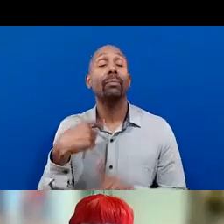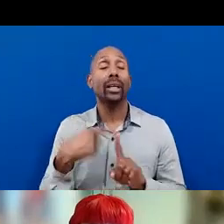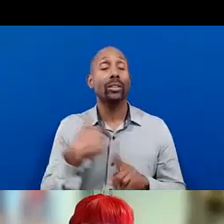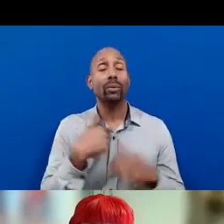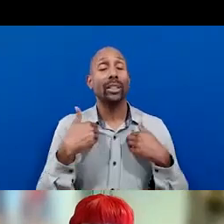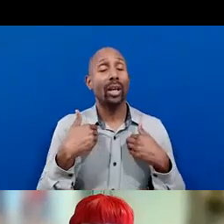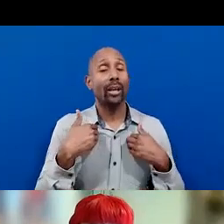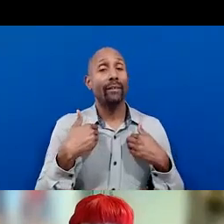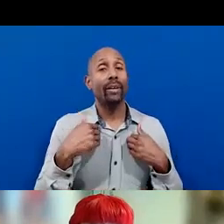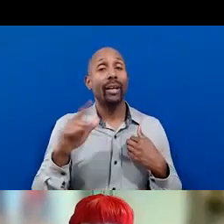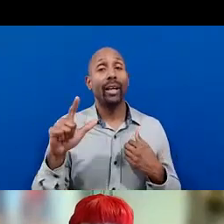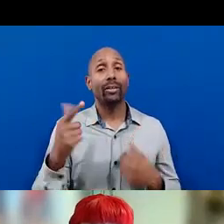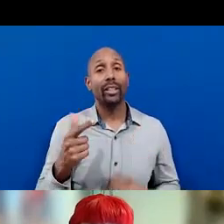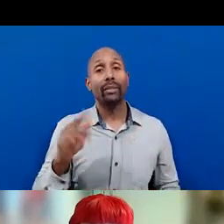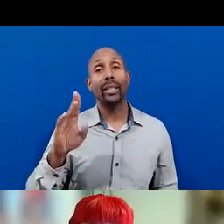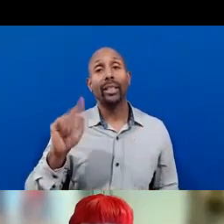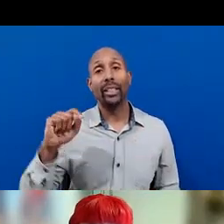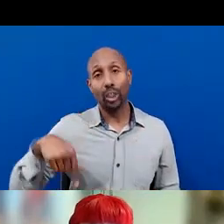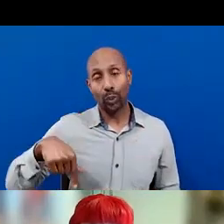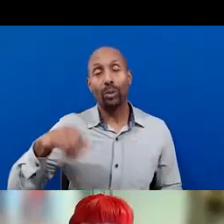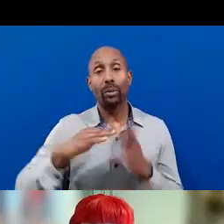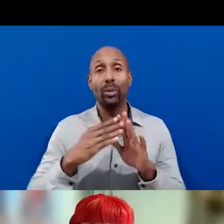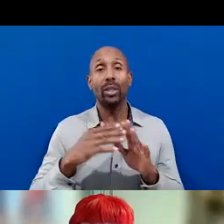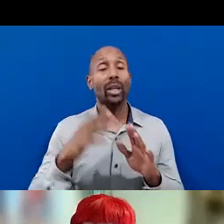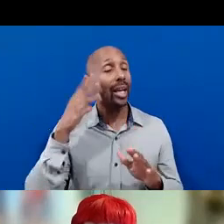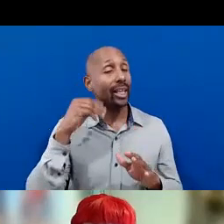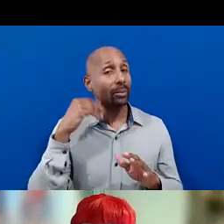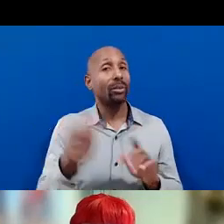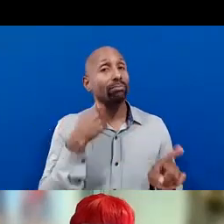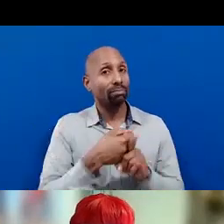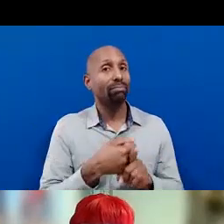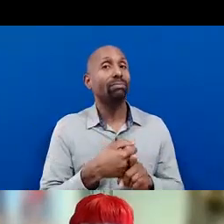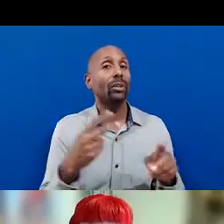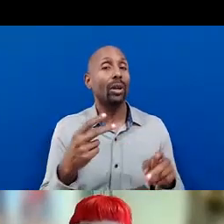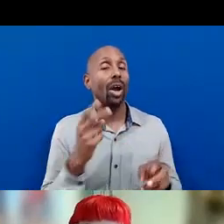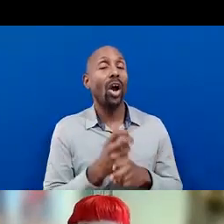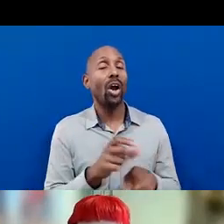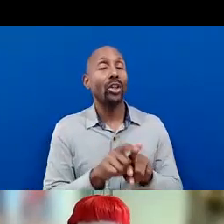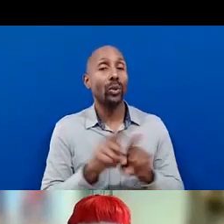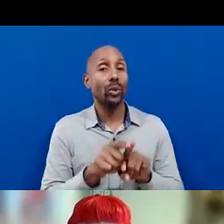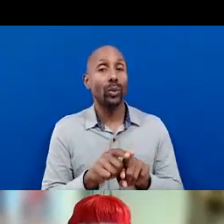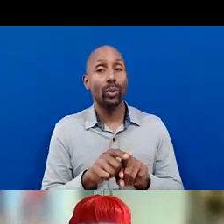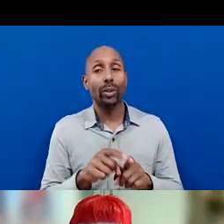because if you ever went and got tested, you might remember you weren't really asked those questions.